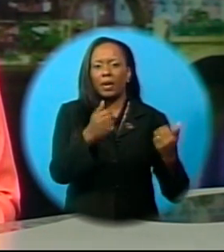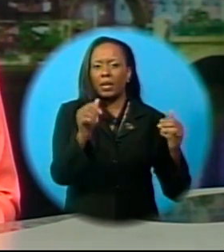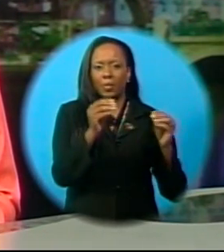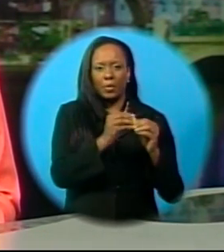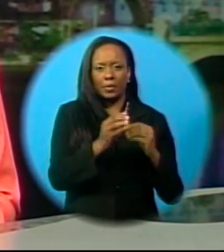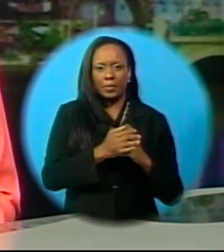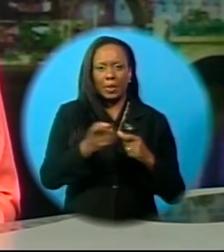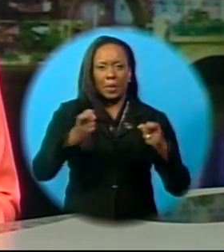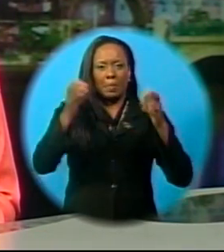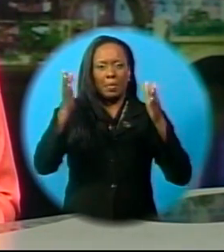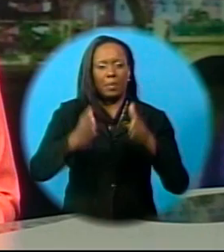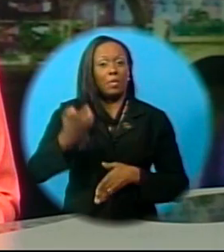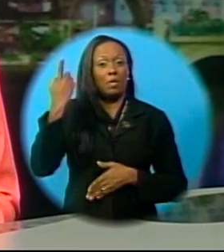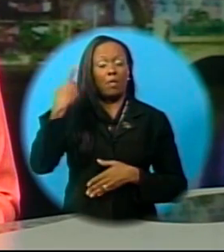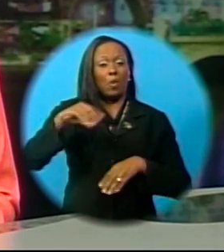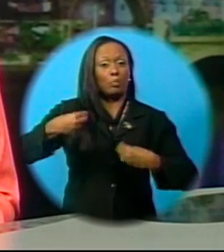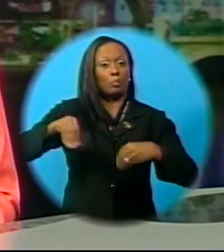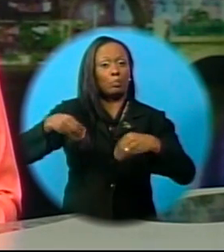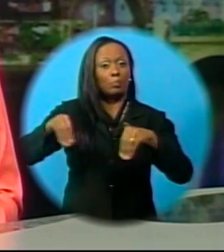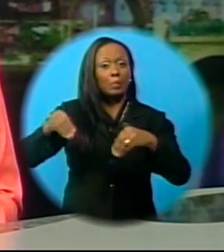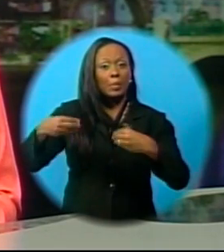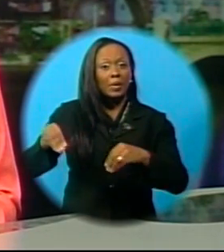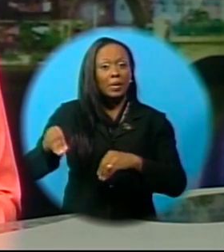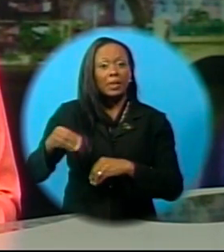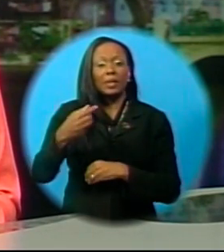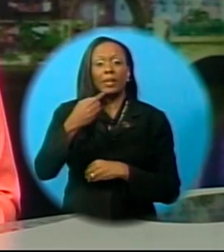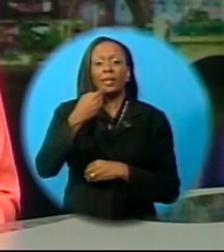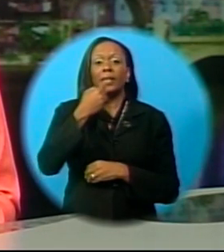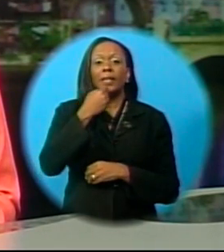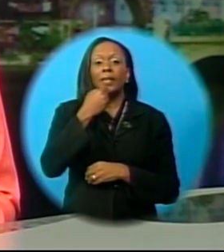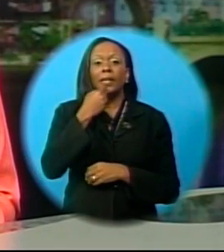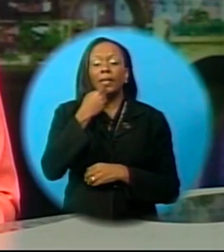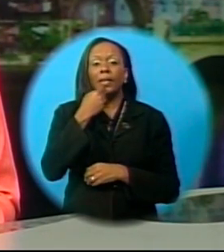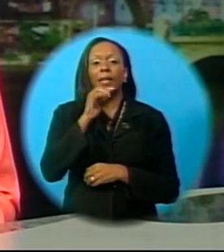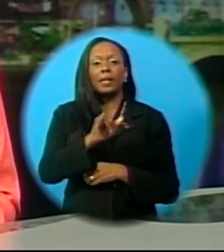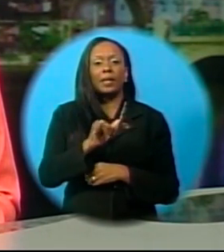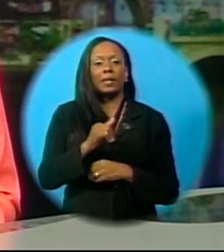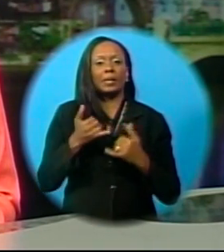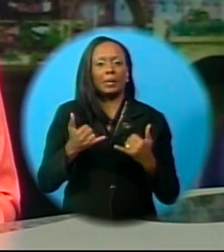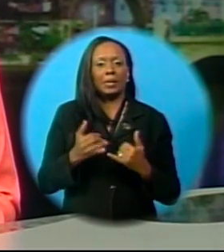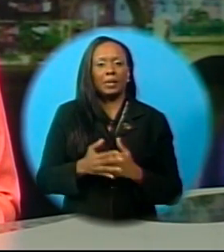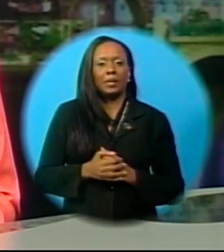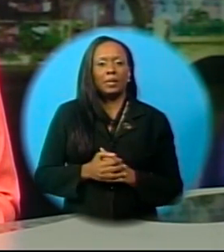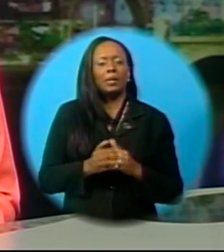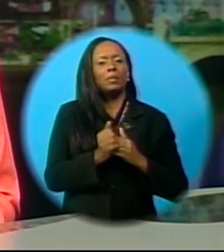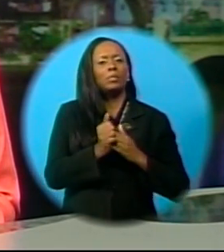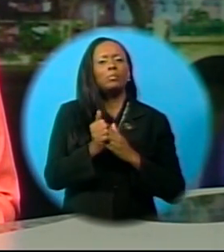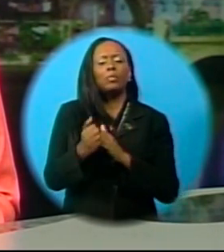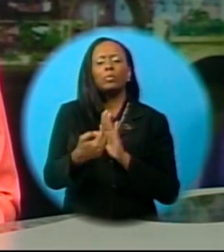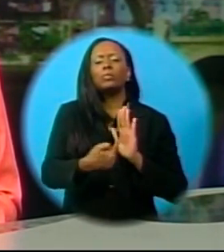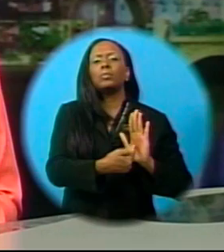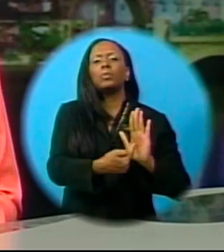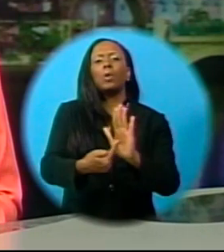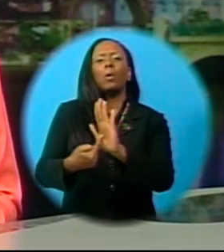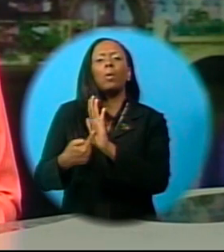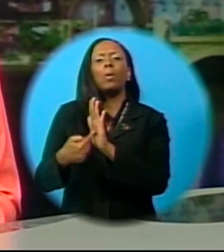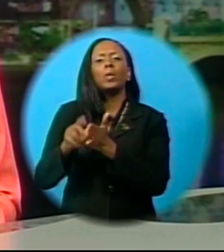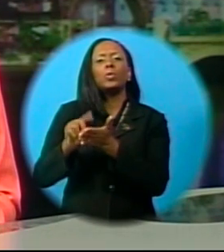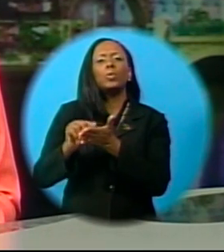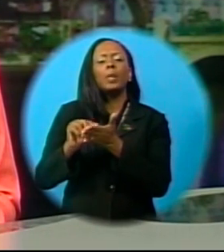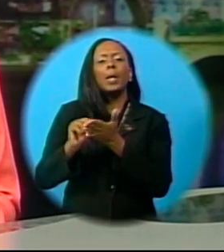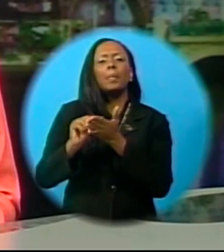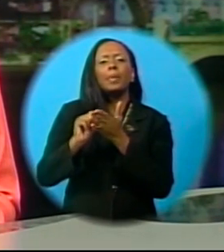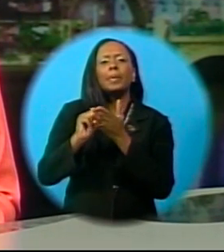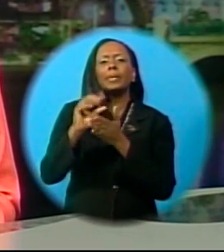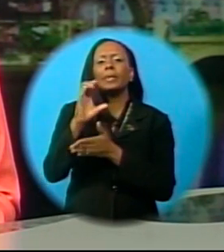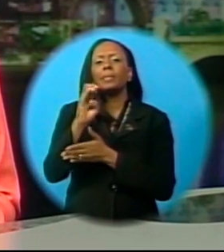the manager of markets, Sherlock King. It was one of the issues highlighted as he led the media on a tour of the city in light of the recent